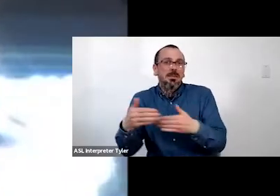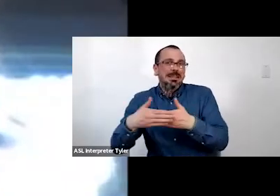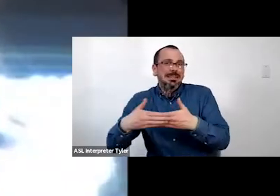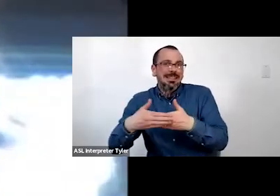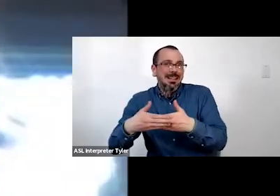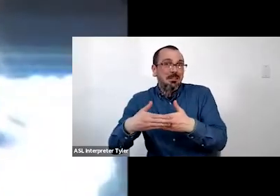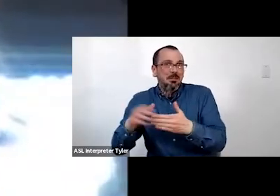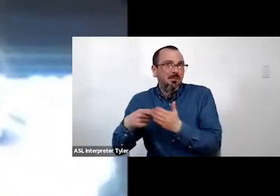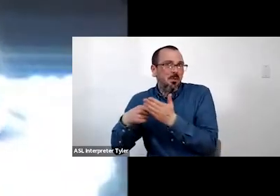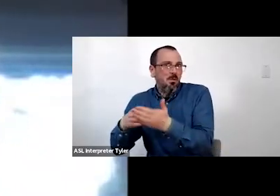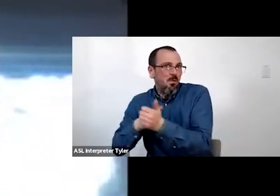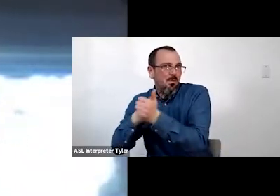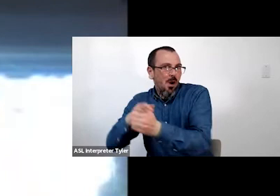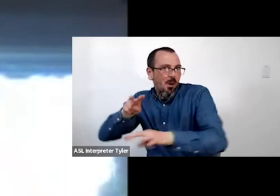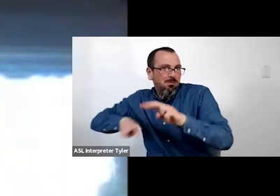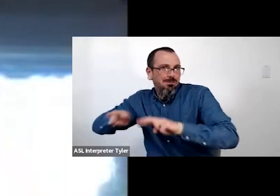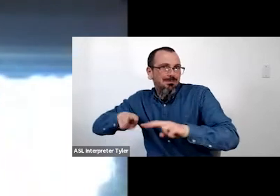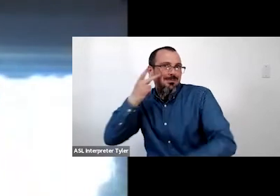Let's see if I can fix that.